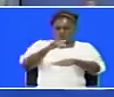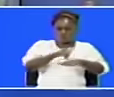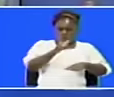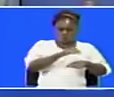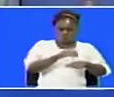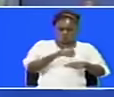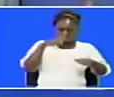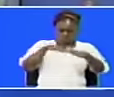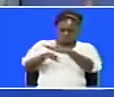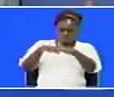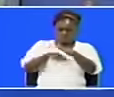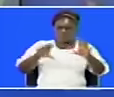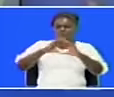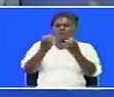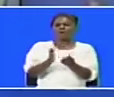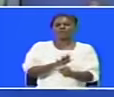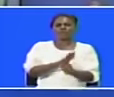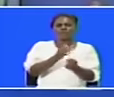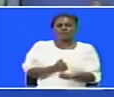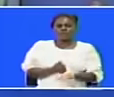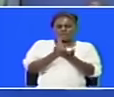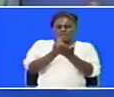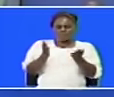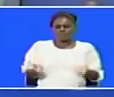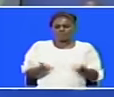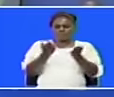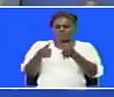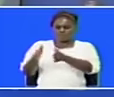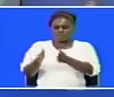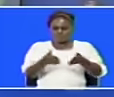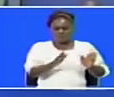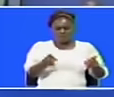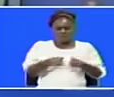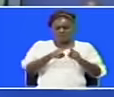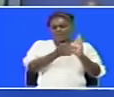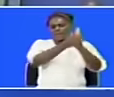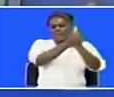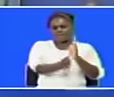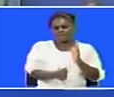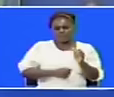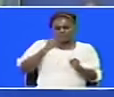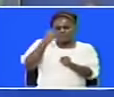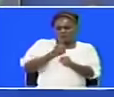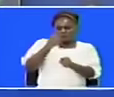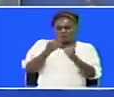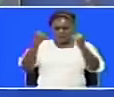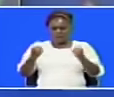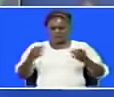continent, aided by our improving infrastructure and the skills and hard work of our